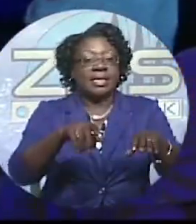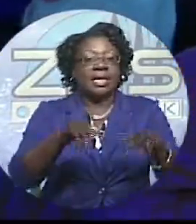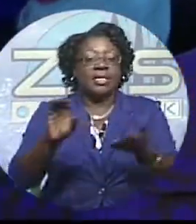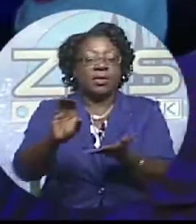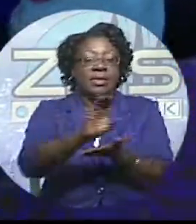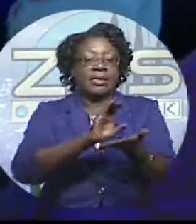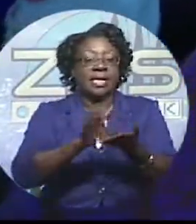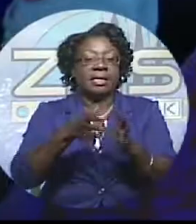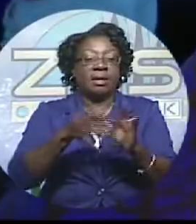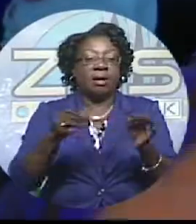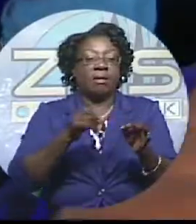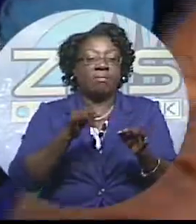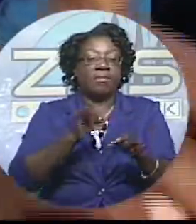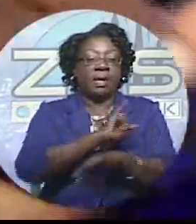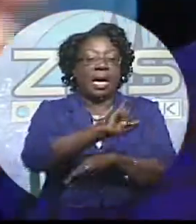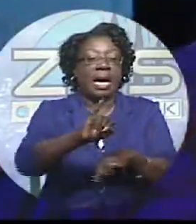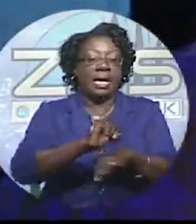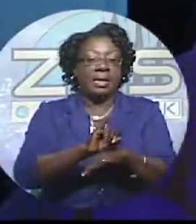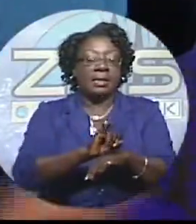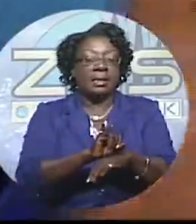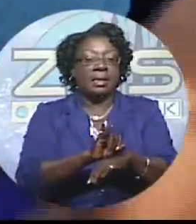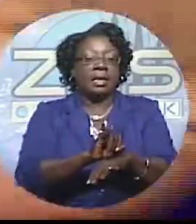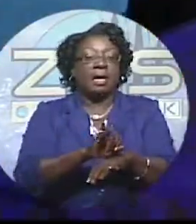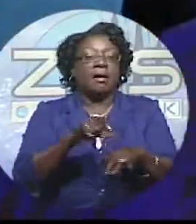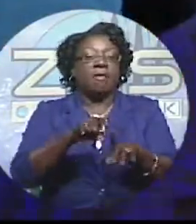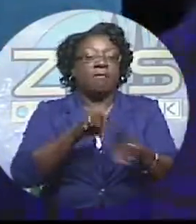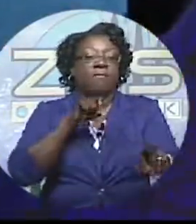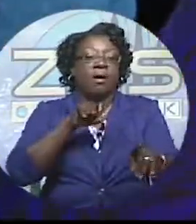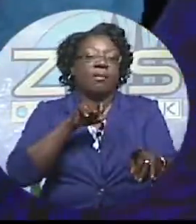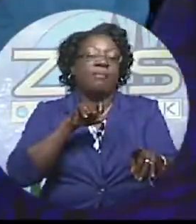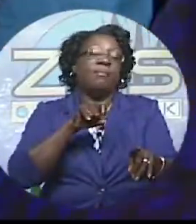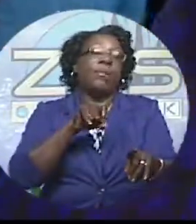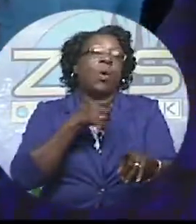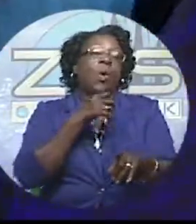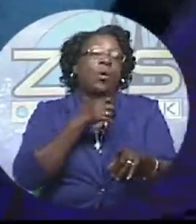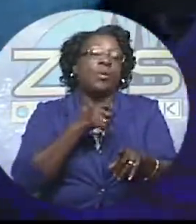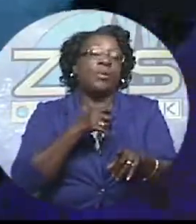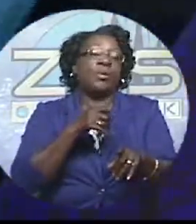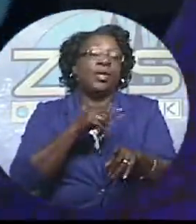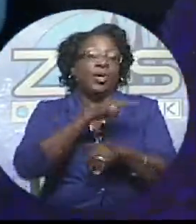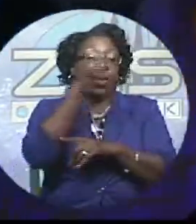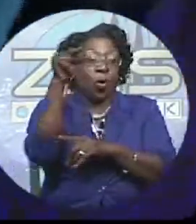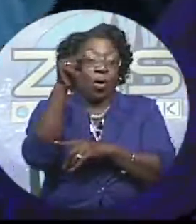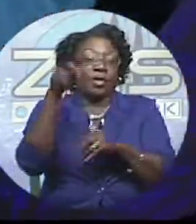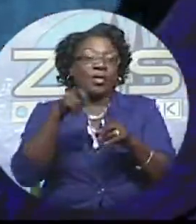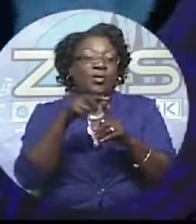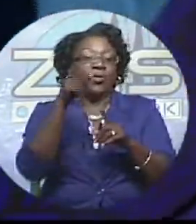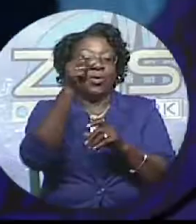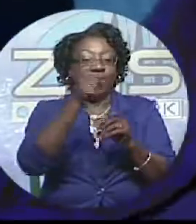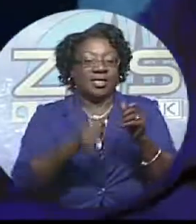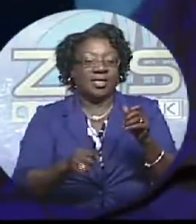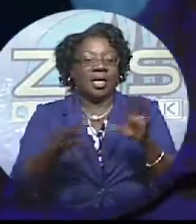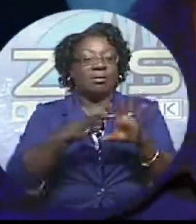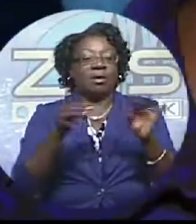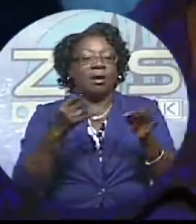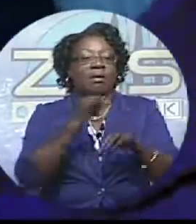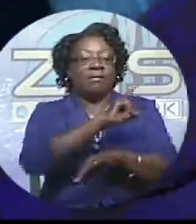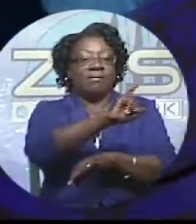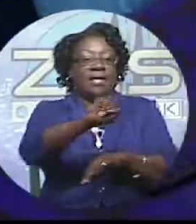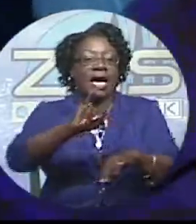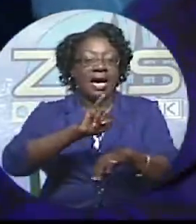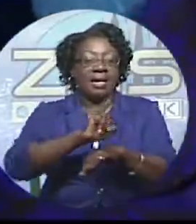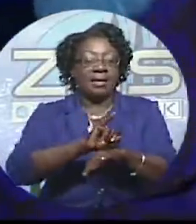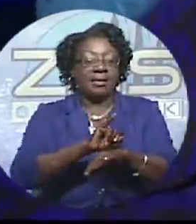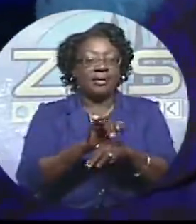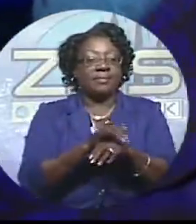hinterland, and have it from right down the middle, from Old Bight or Port Howe, straight to at least